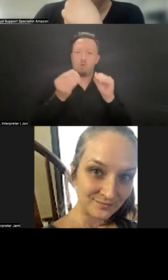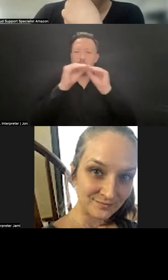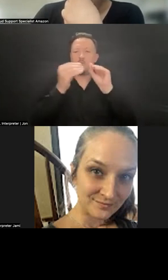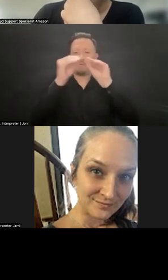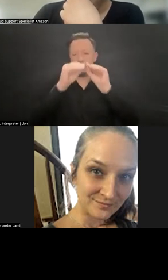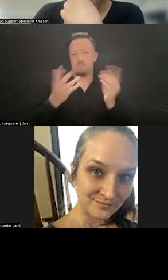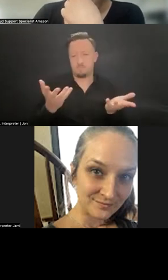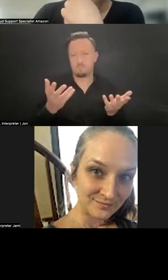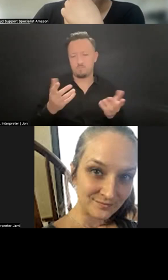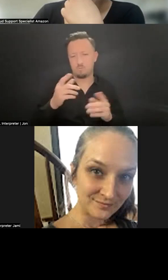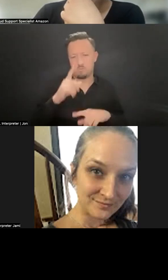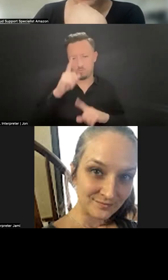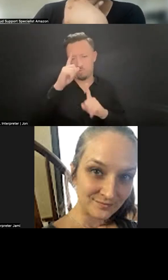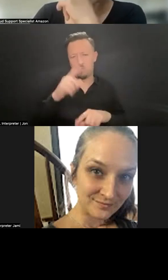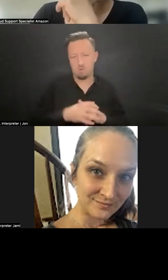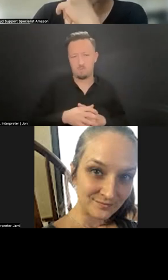being